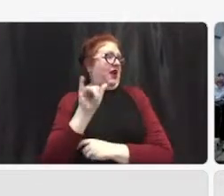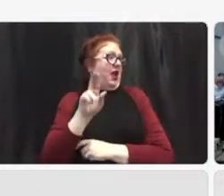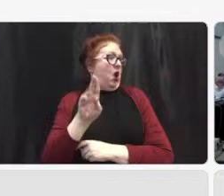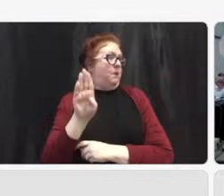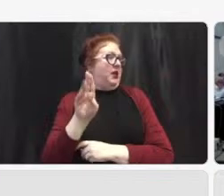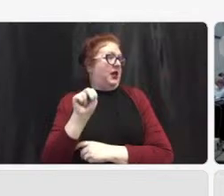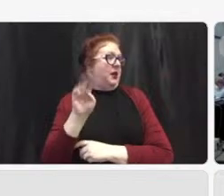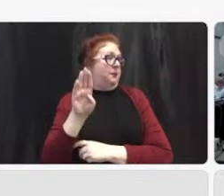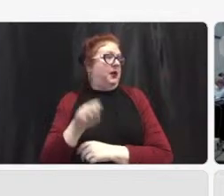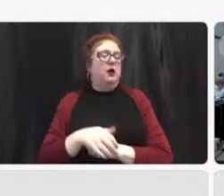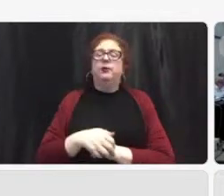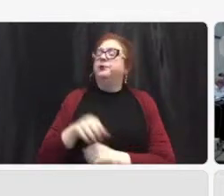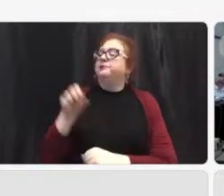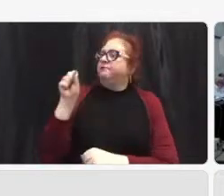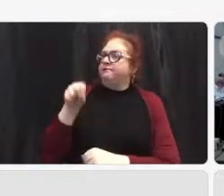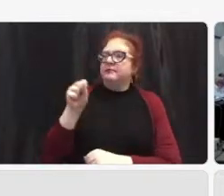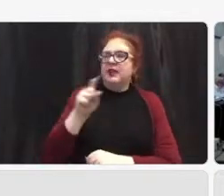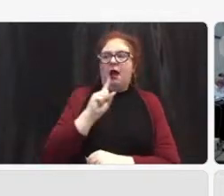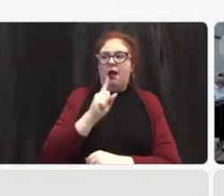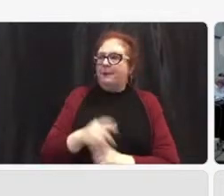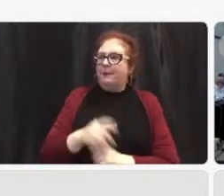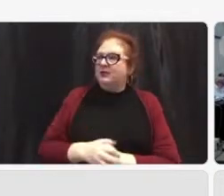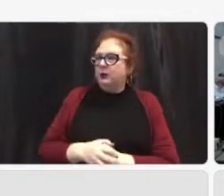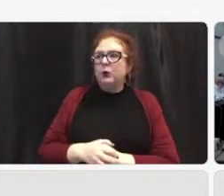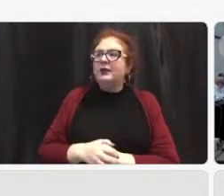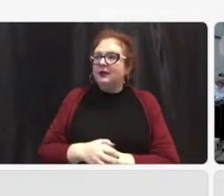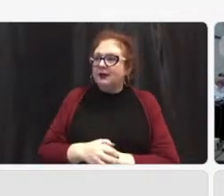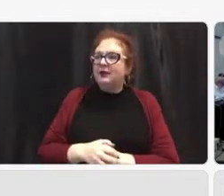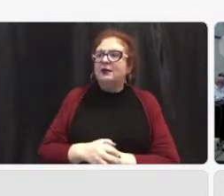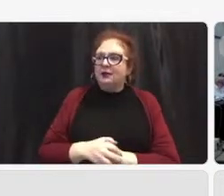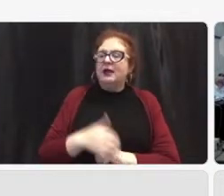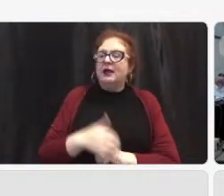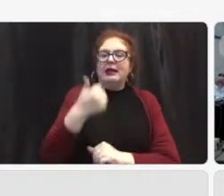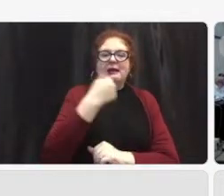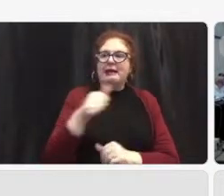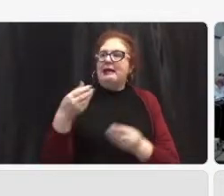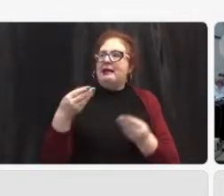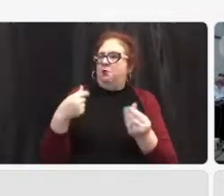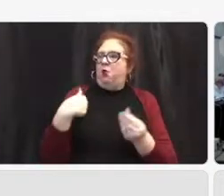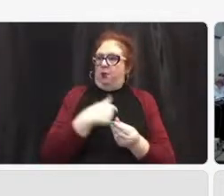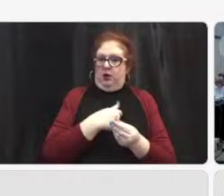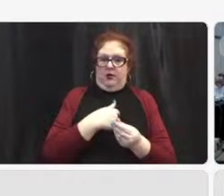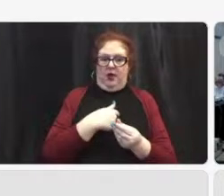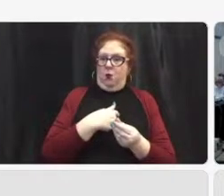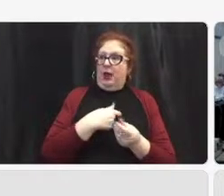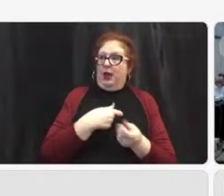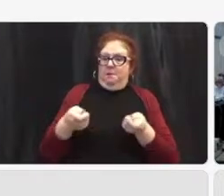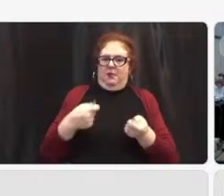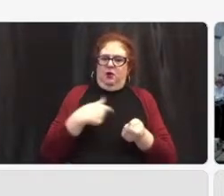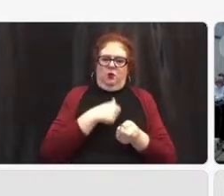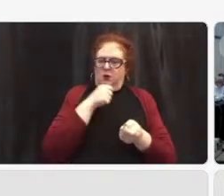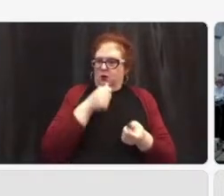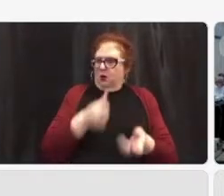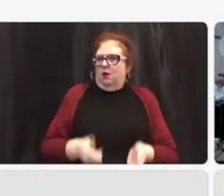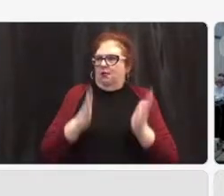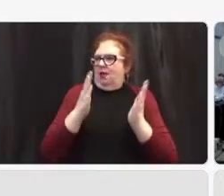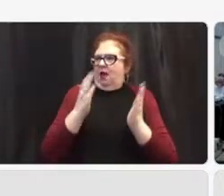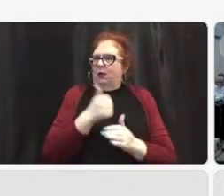restricted? Absolutely. So across any property that I manage, we don't allow any parties, any